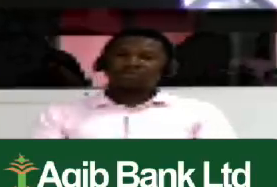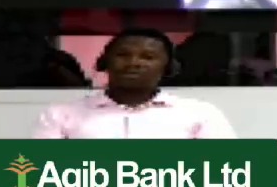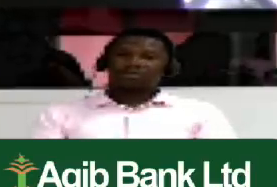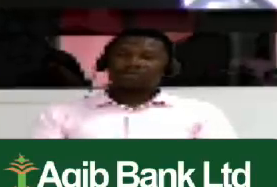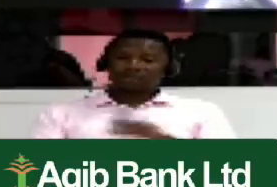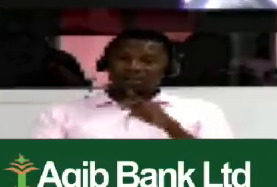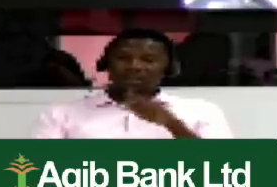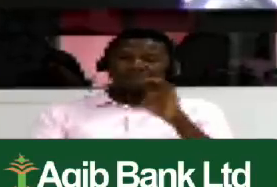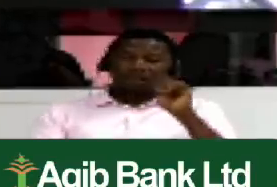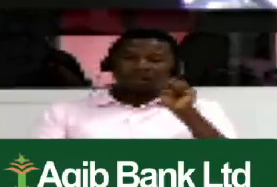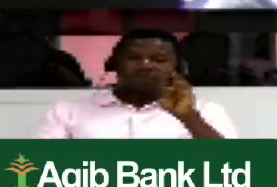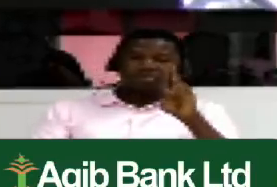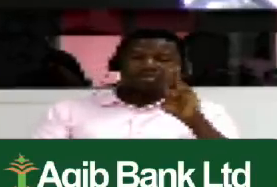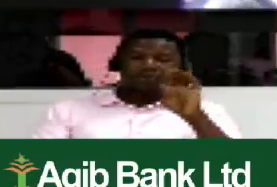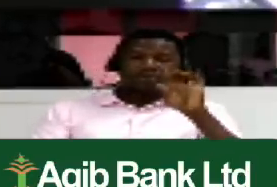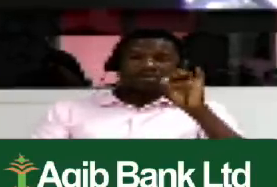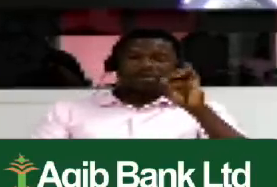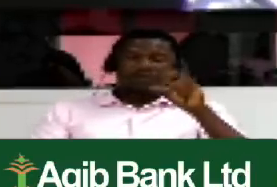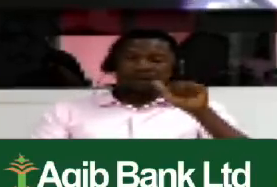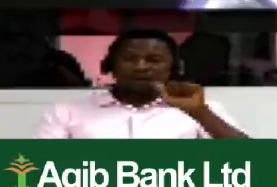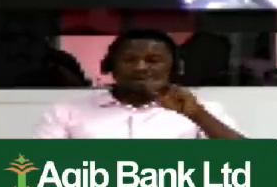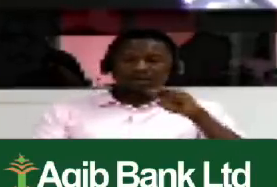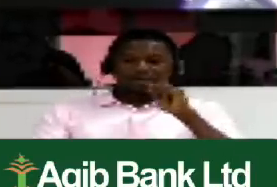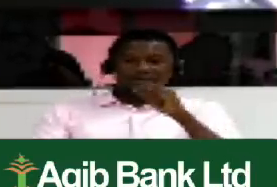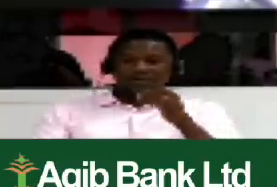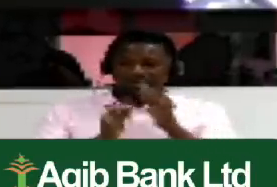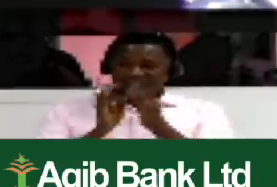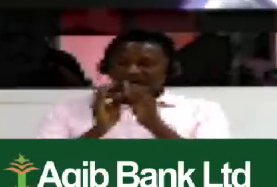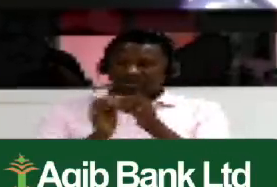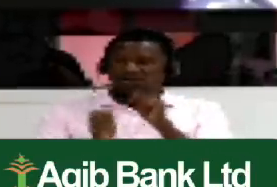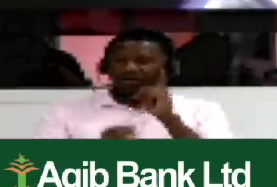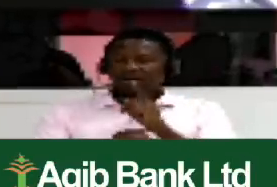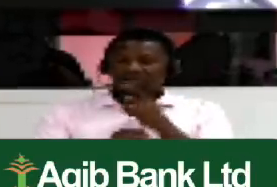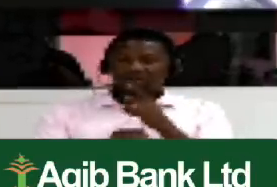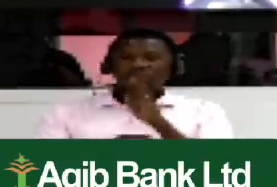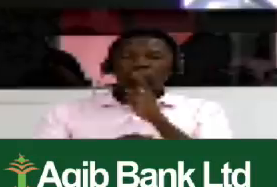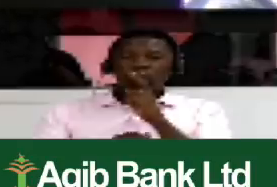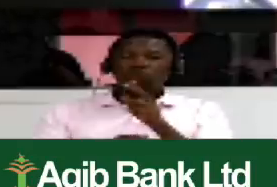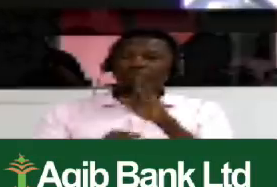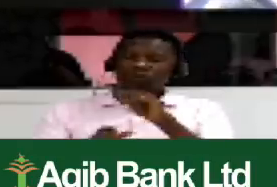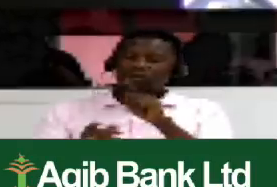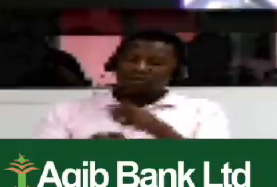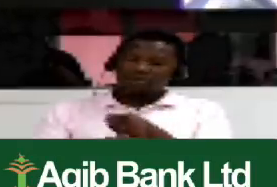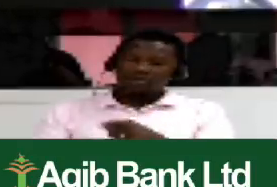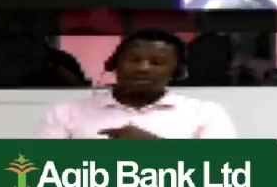who did that to him? The fire officers. That's what his father said. Exactly.